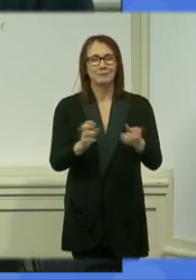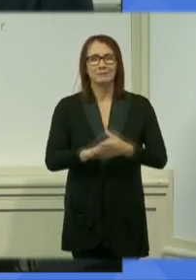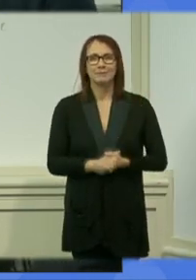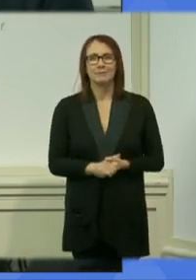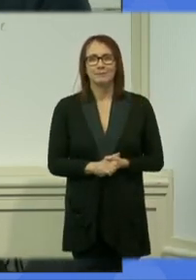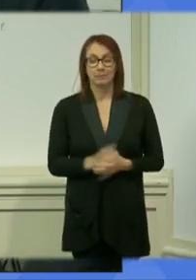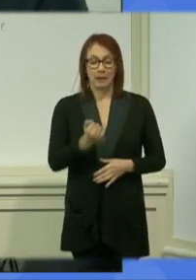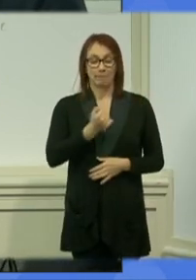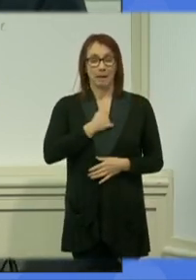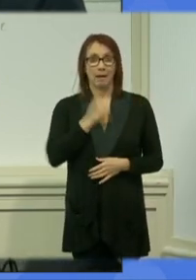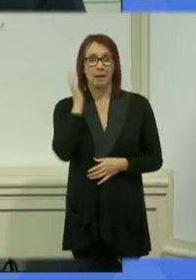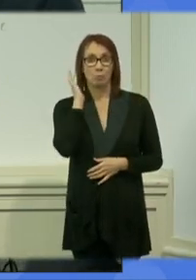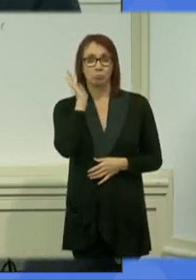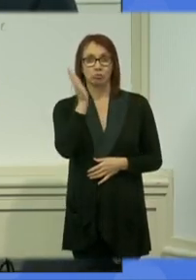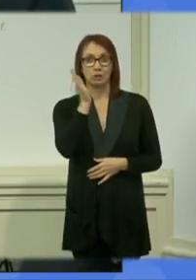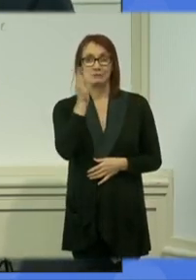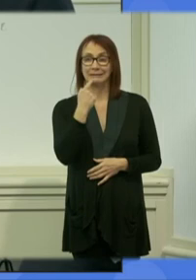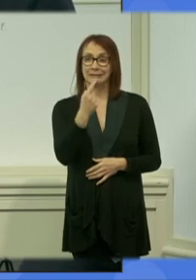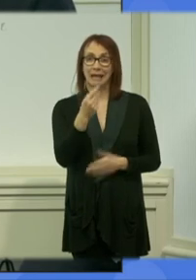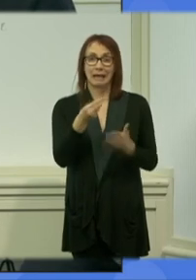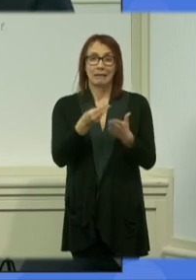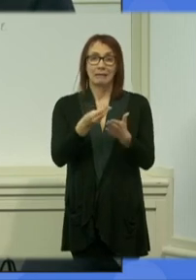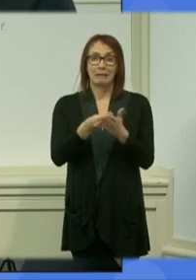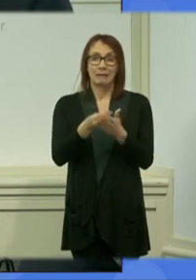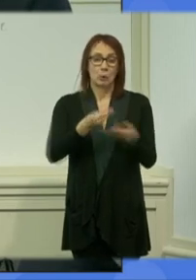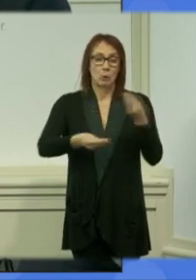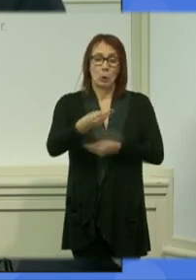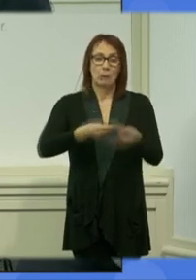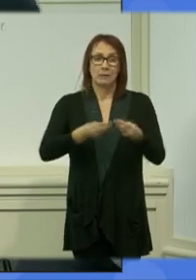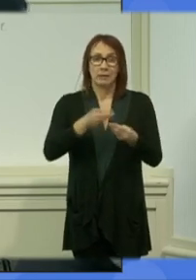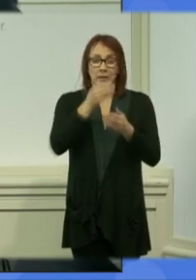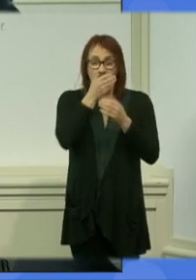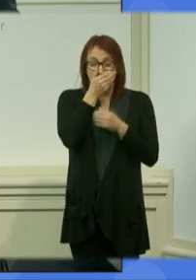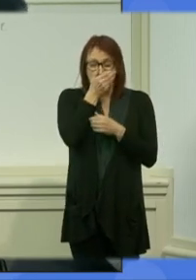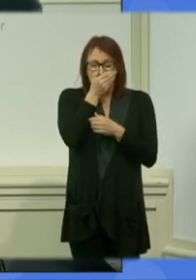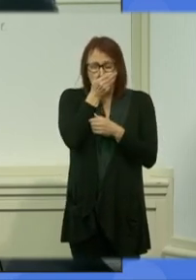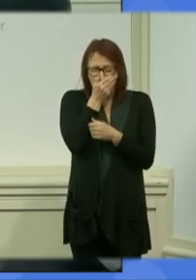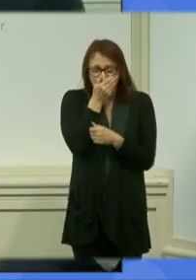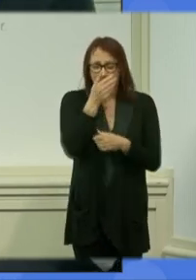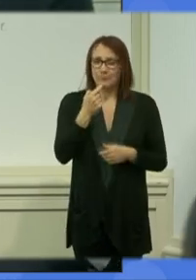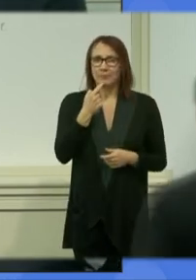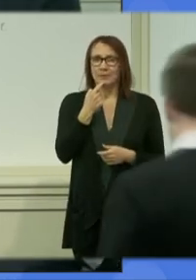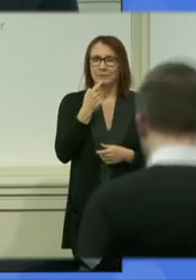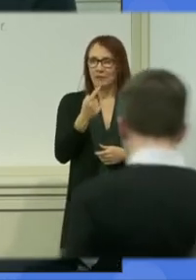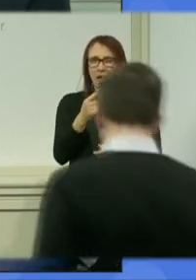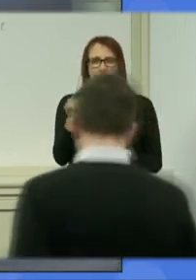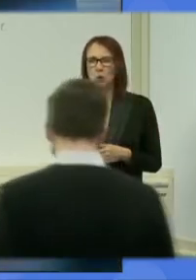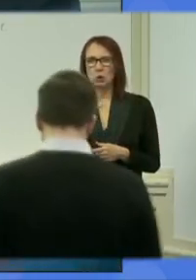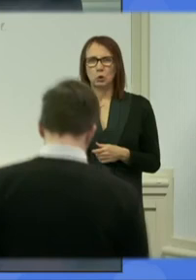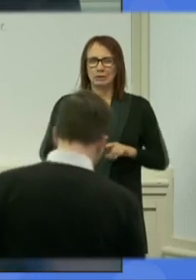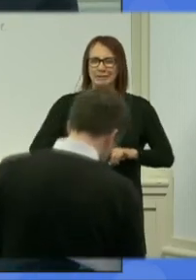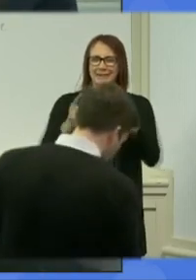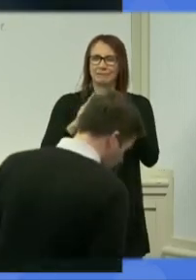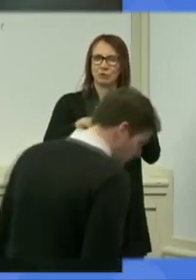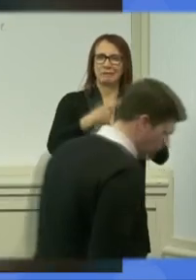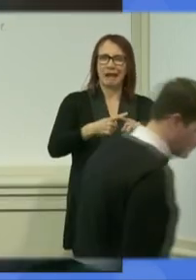remember my presentation, I said that in general, economists think you shouldn't be taxing things differently because doing that causes distortions and can